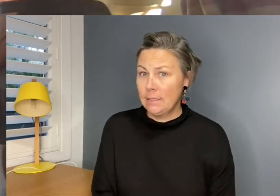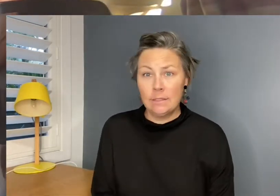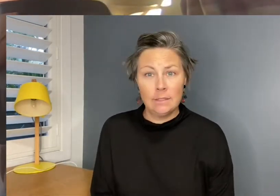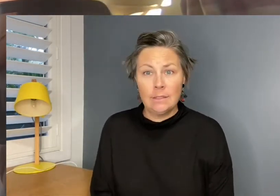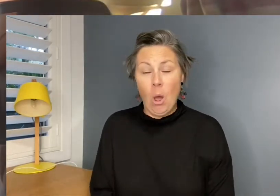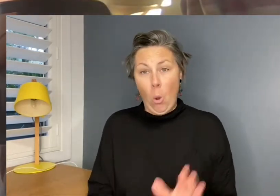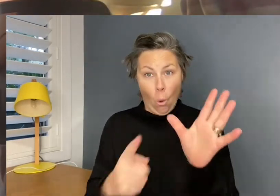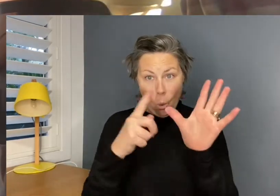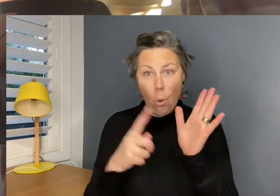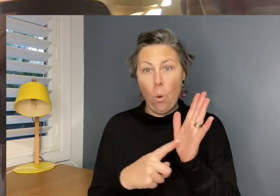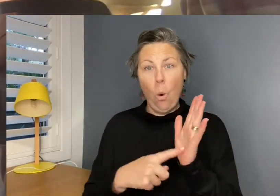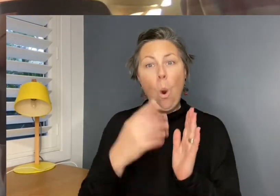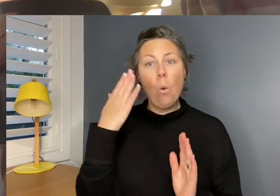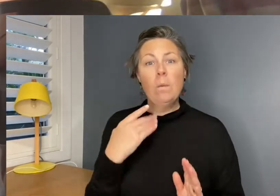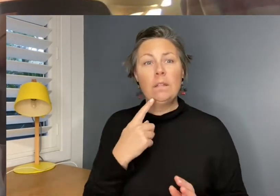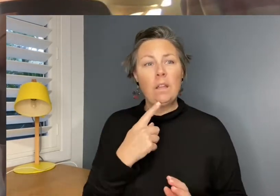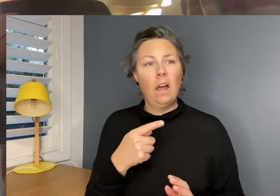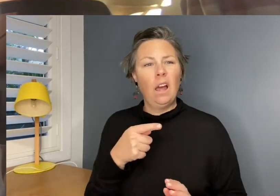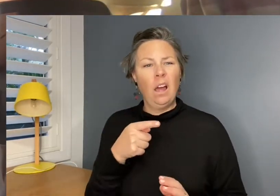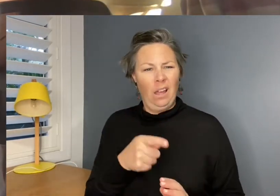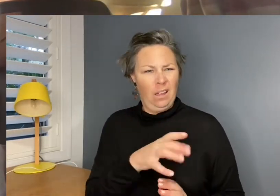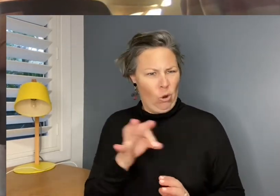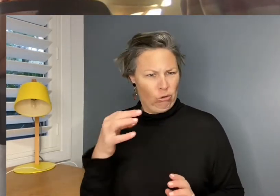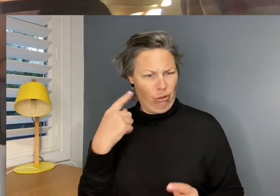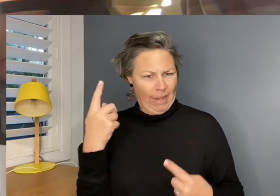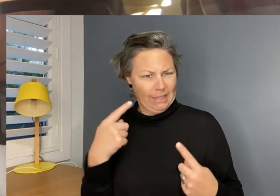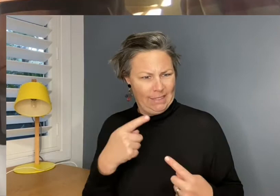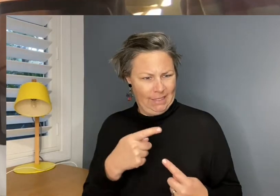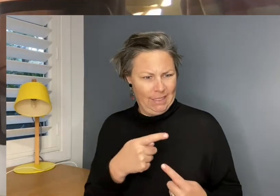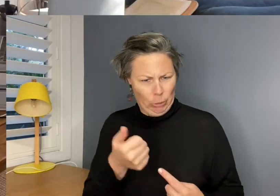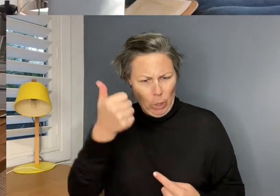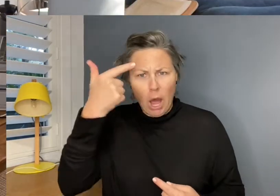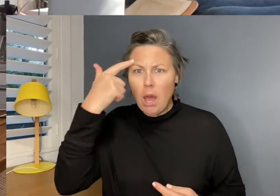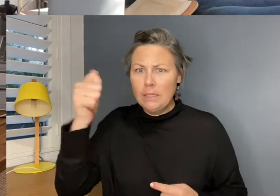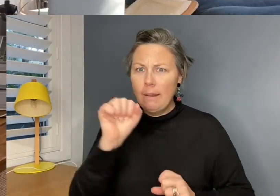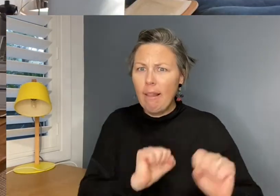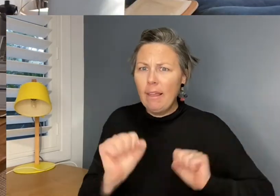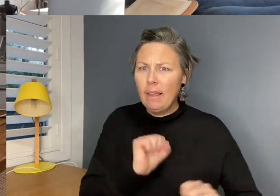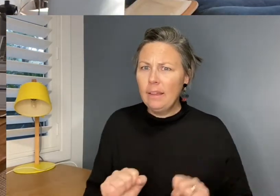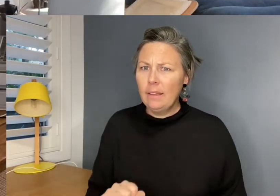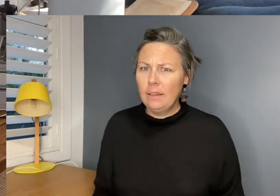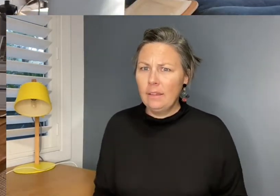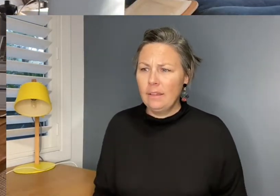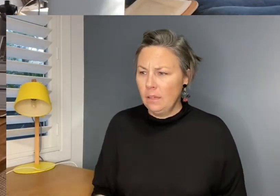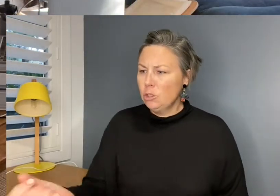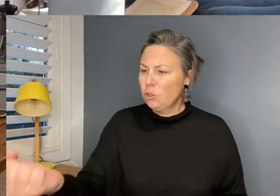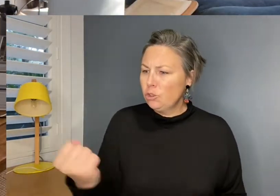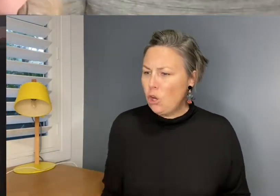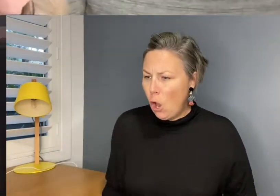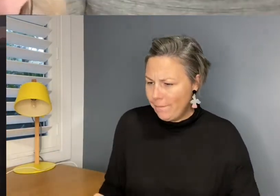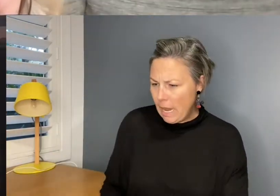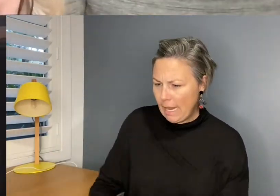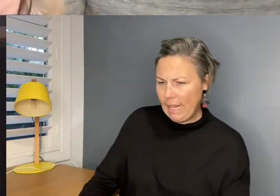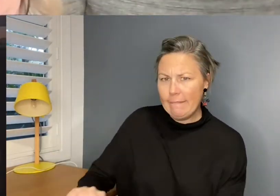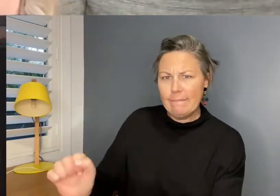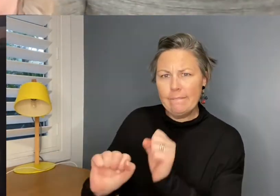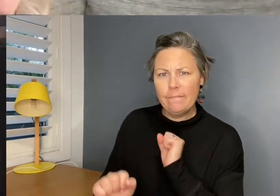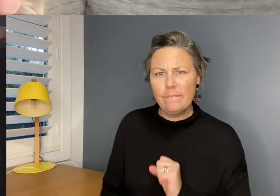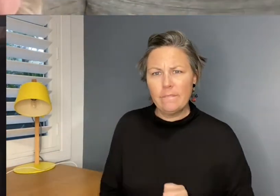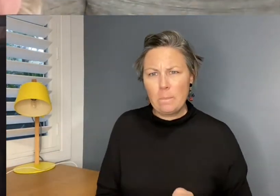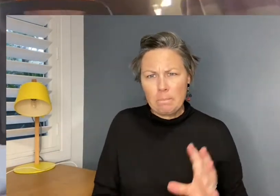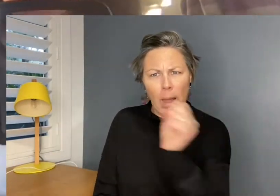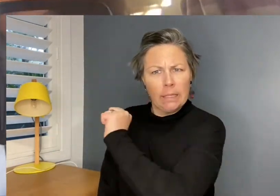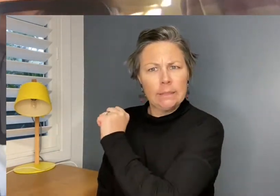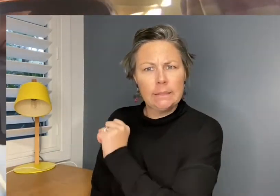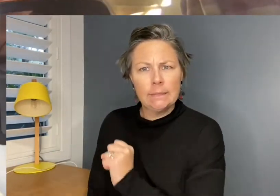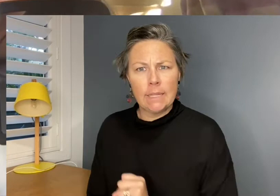every mother that I have said this to you, their response has been, that's not crazy. That's not crazy at all. We totally get just it. Clean the stove,